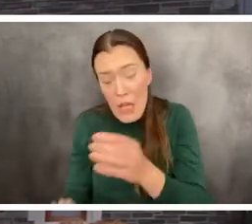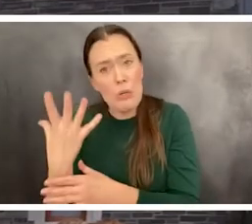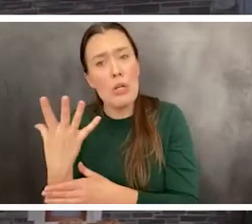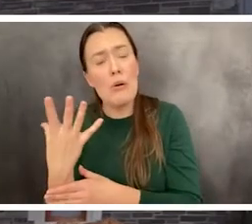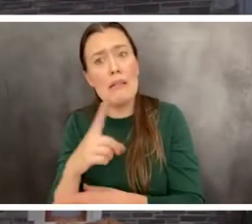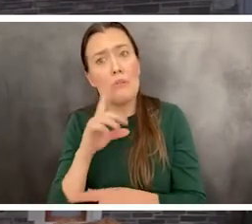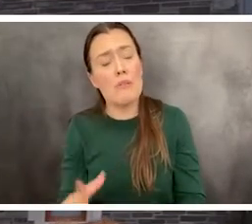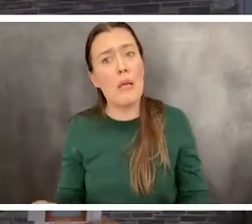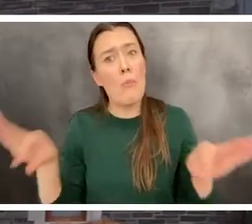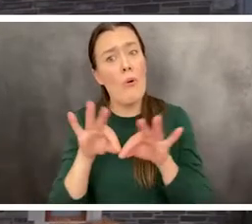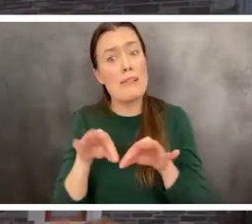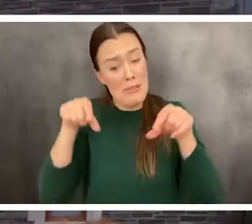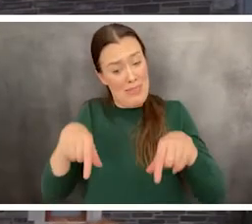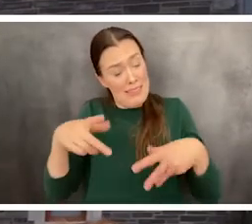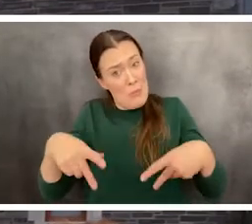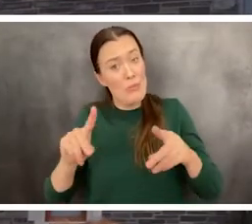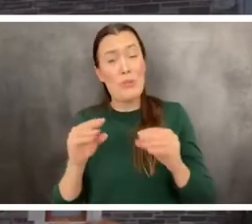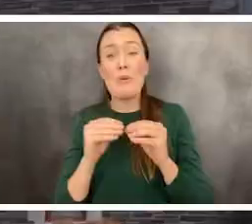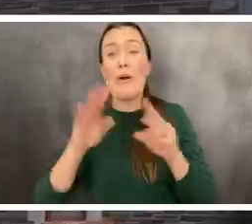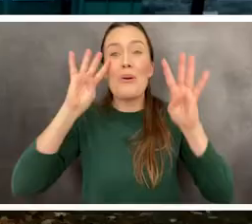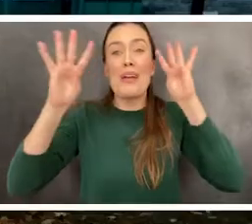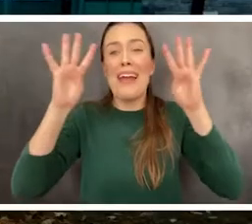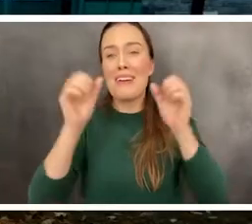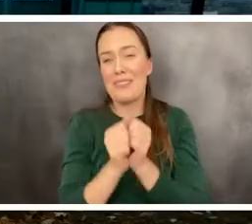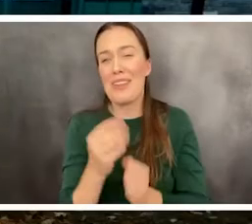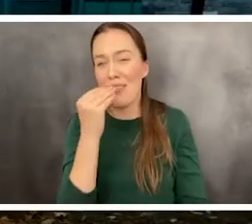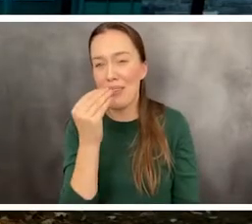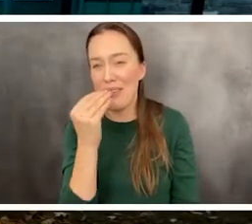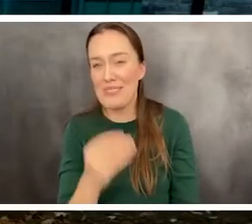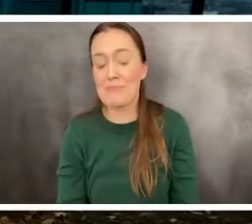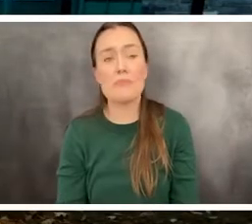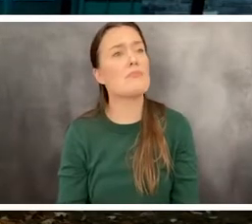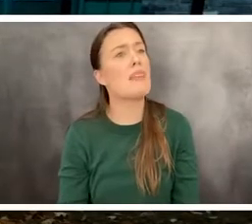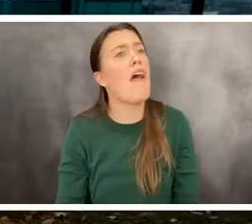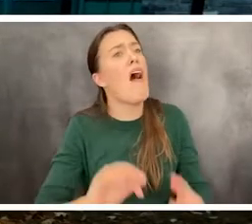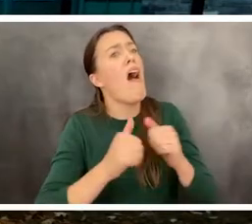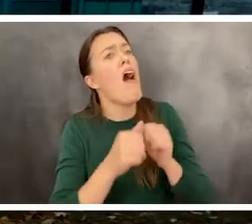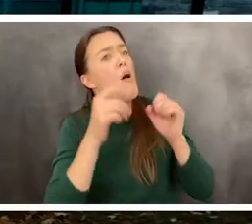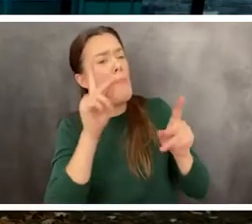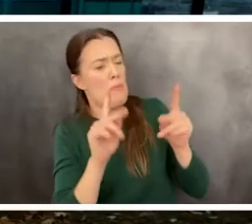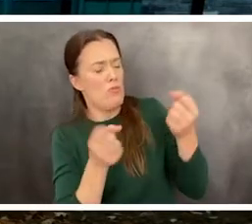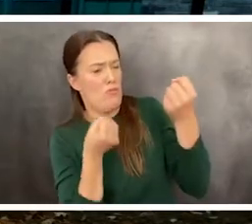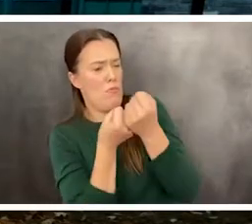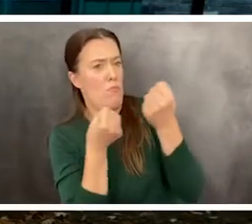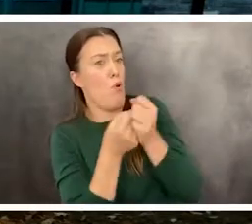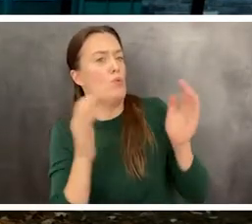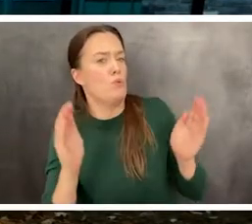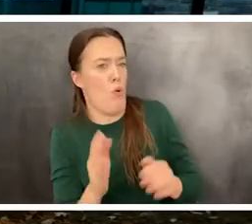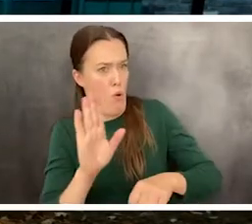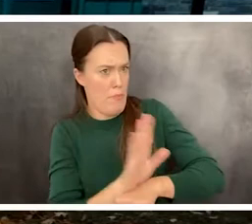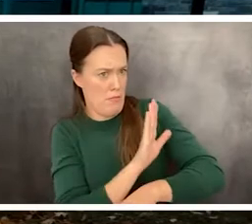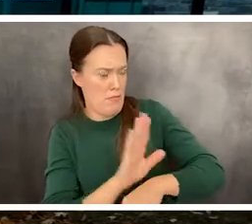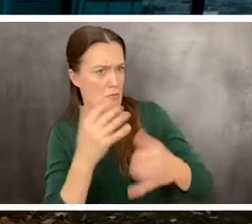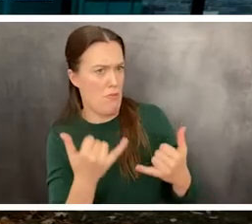and, and they see us as a vehicle to do something creative with it. What can people do to help support small businesses, right? What do you think is the